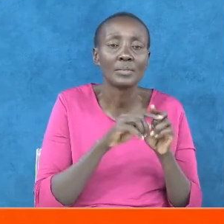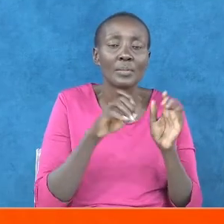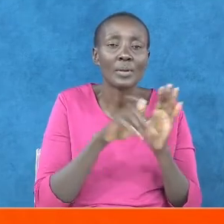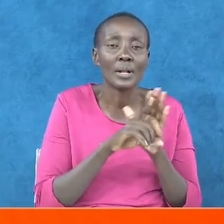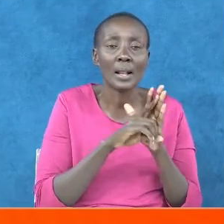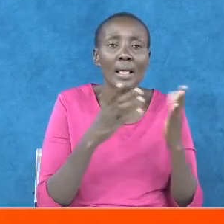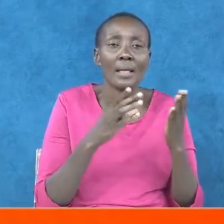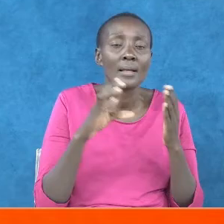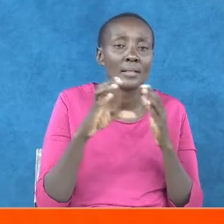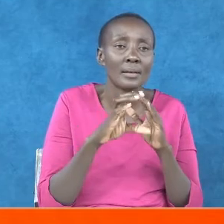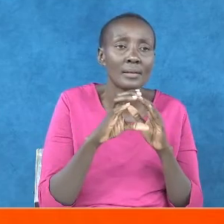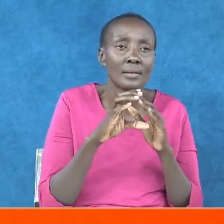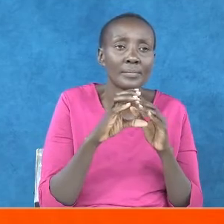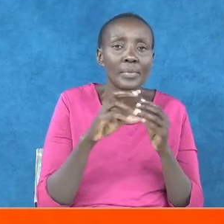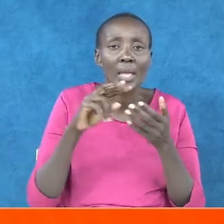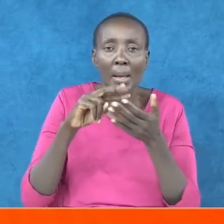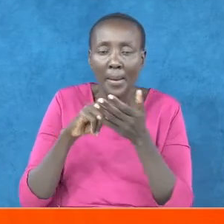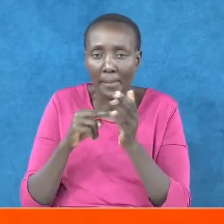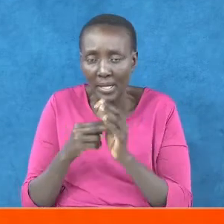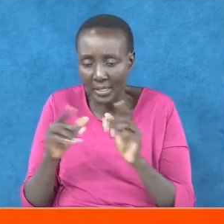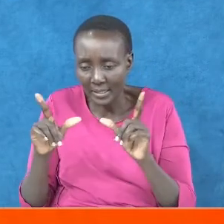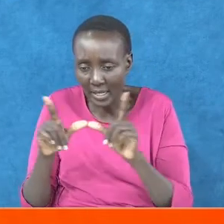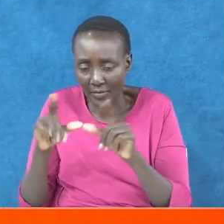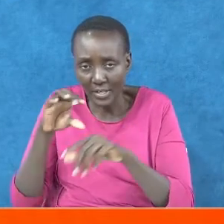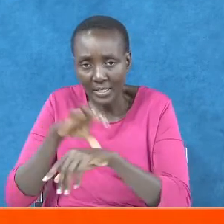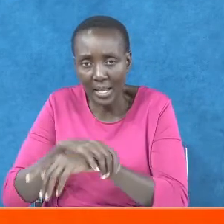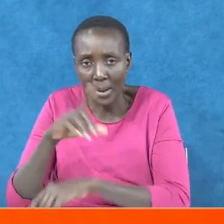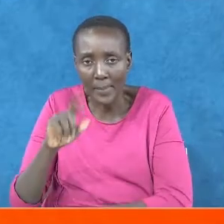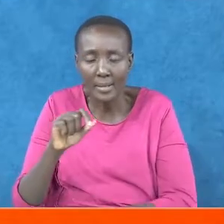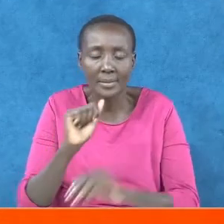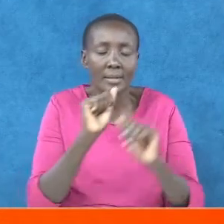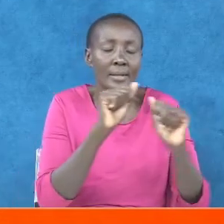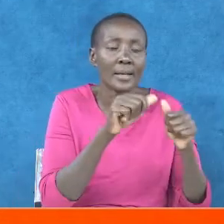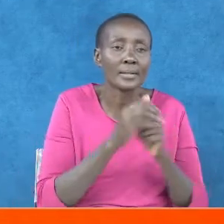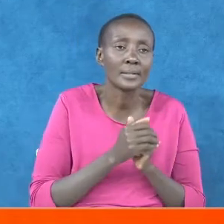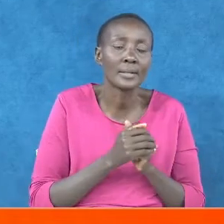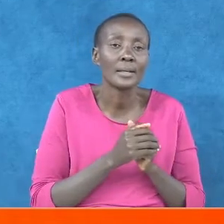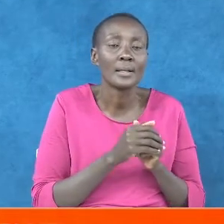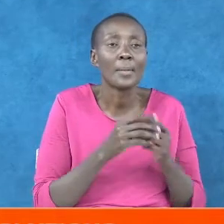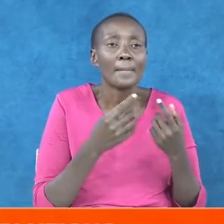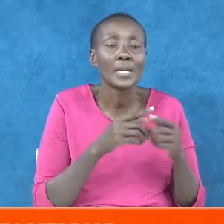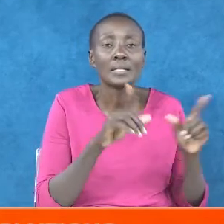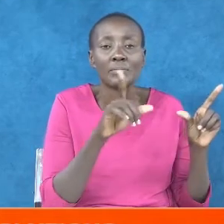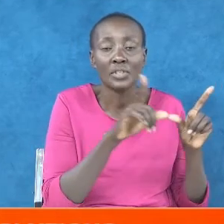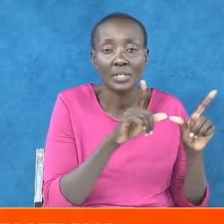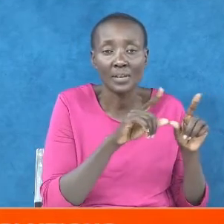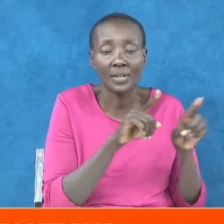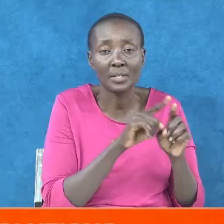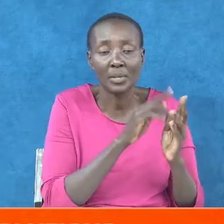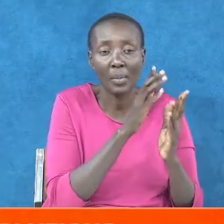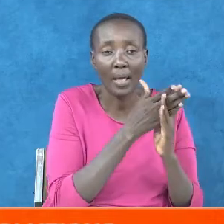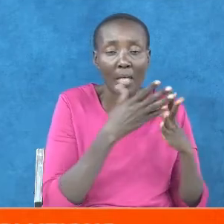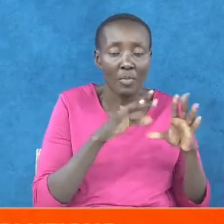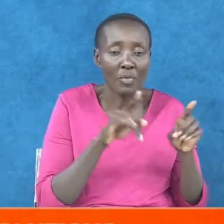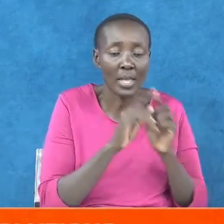Chartered Institute of Arbitrators, the Kenyan branch. So there branch. are certified arbitrators? Yes. And they're certified mediators as well in